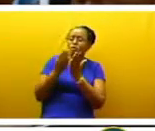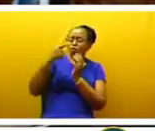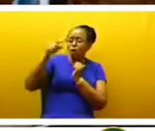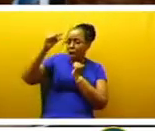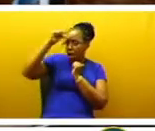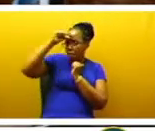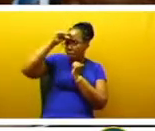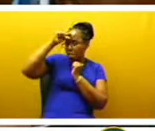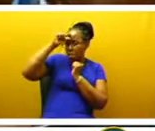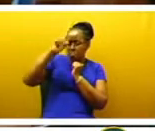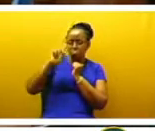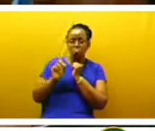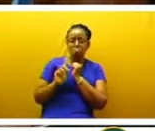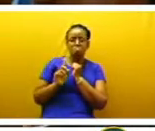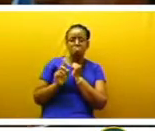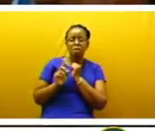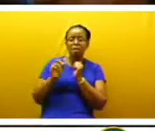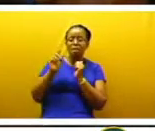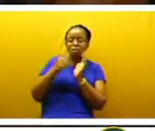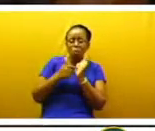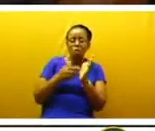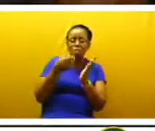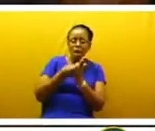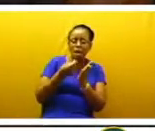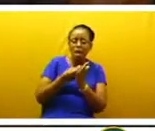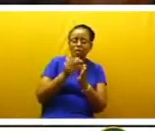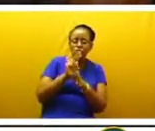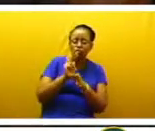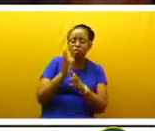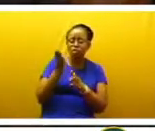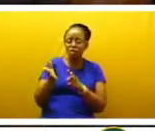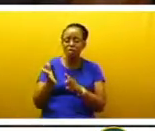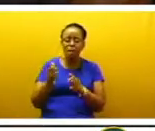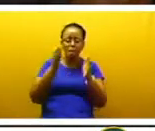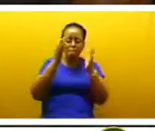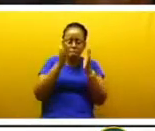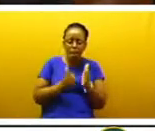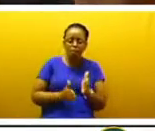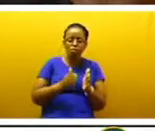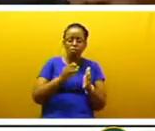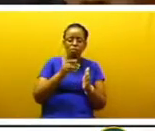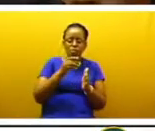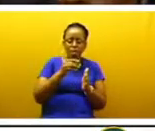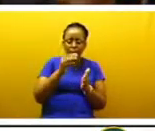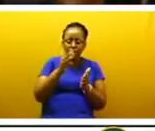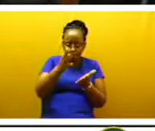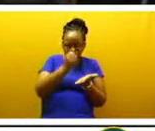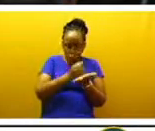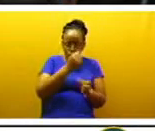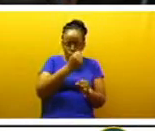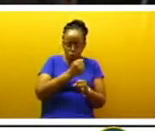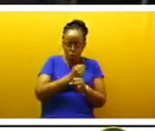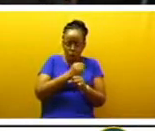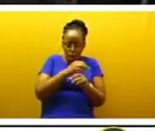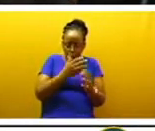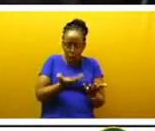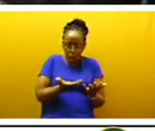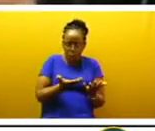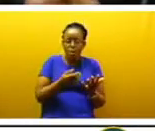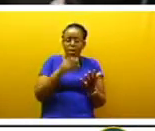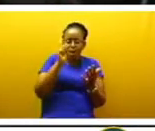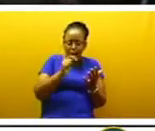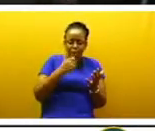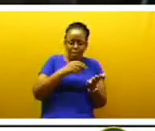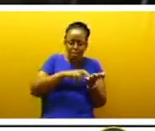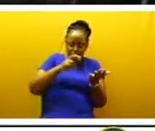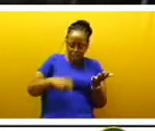Finance will be dealt with this way, so-and-so will be appointed that way, he can resign or he has to be removed or